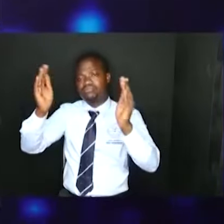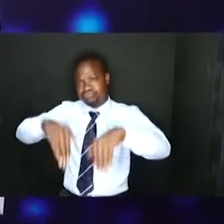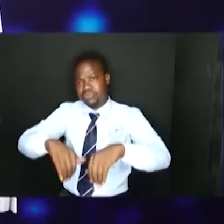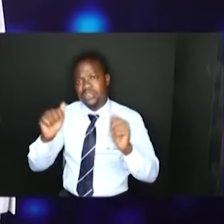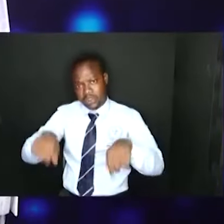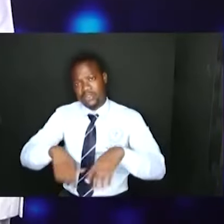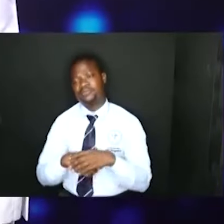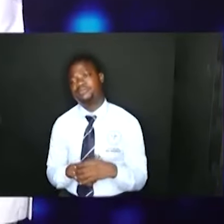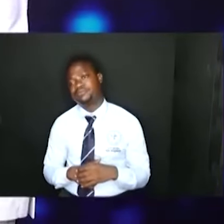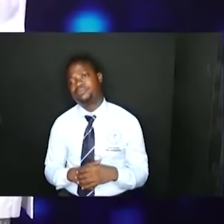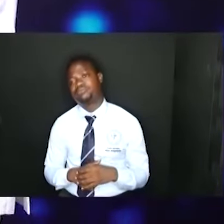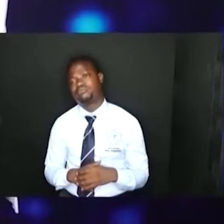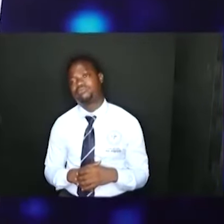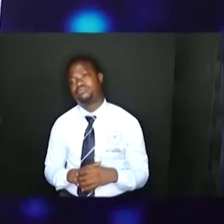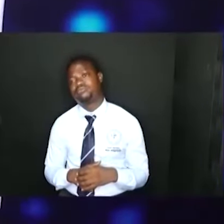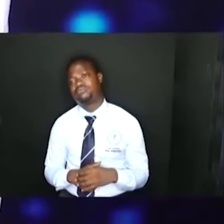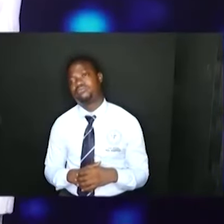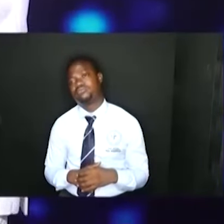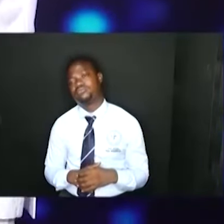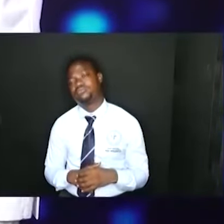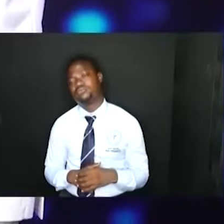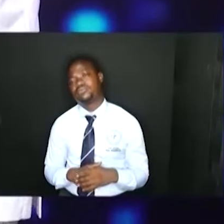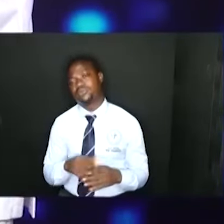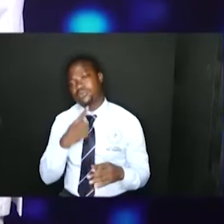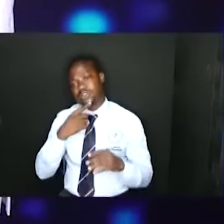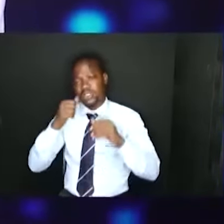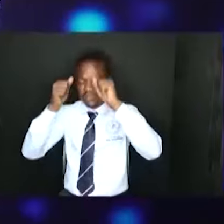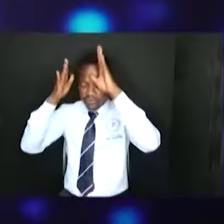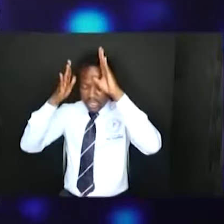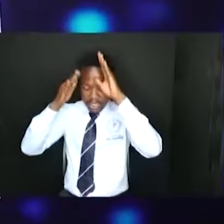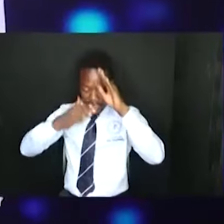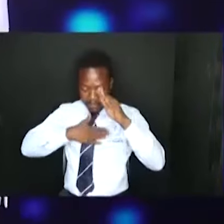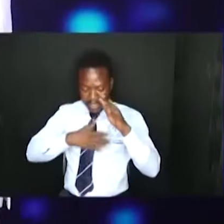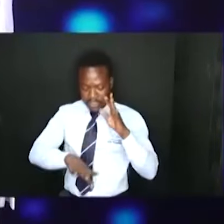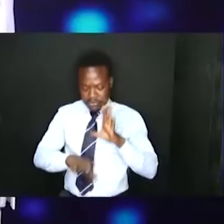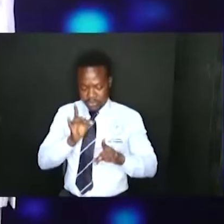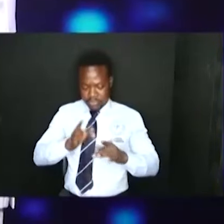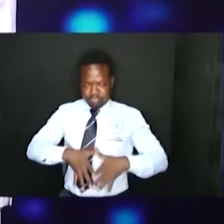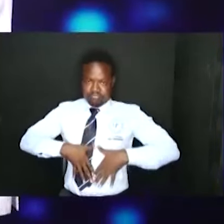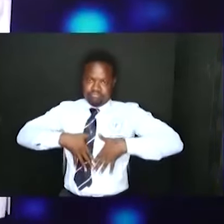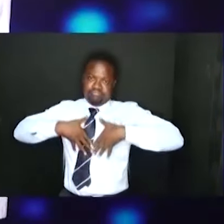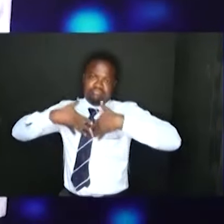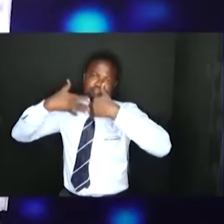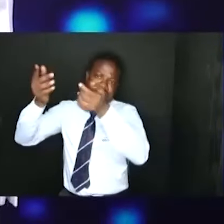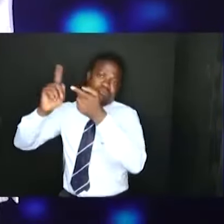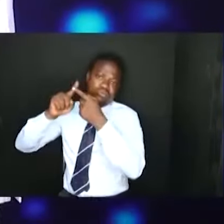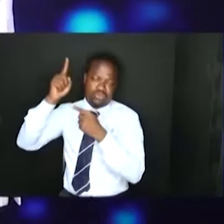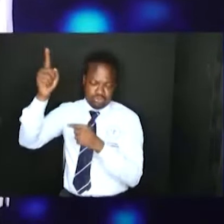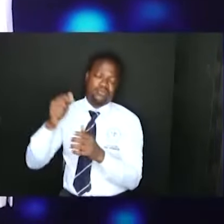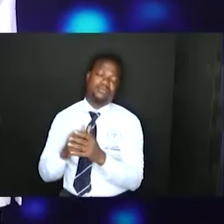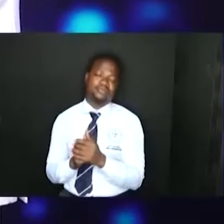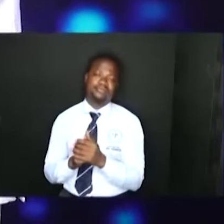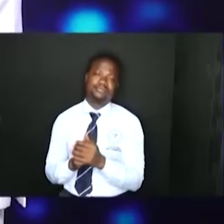Says, Father, I'm pouring out my spirit.